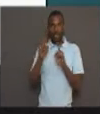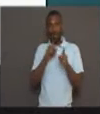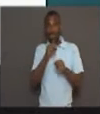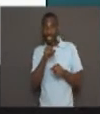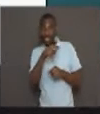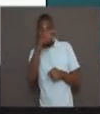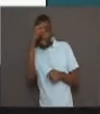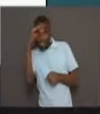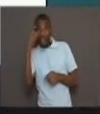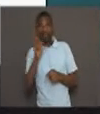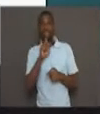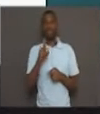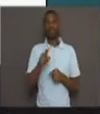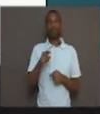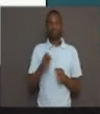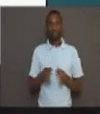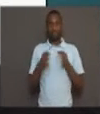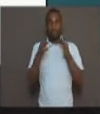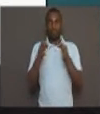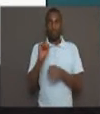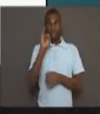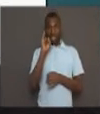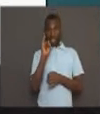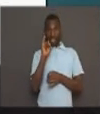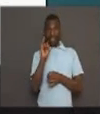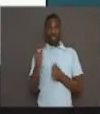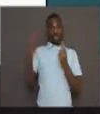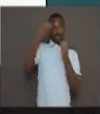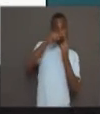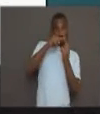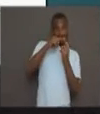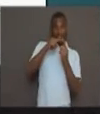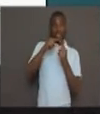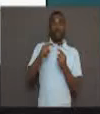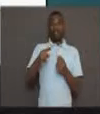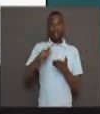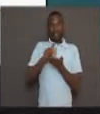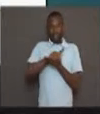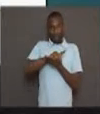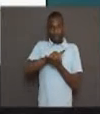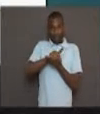case, are transmitting the current to the galvanometer.